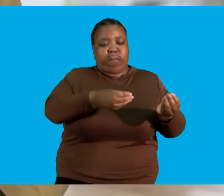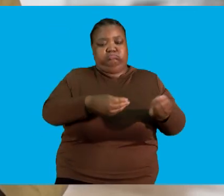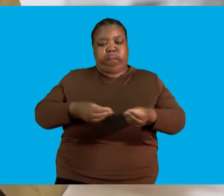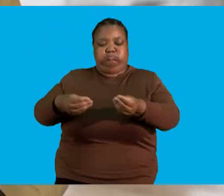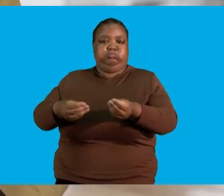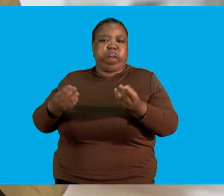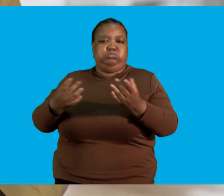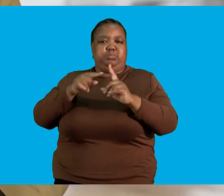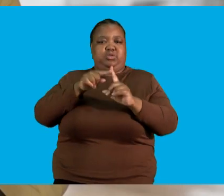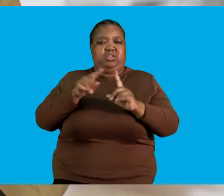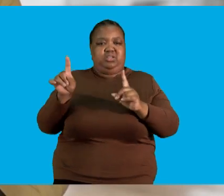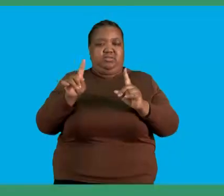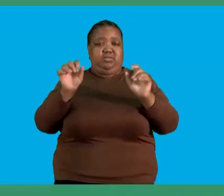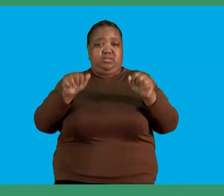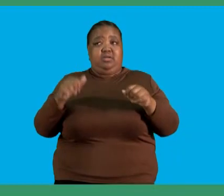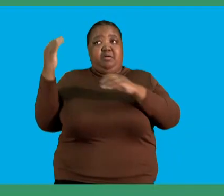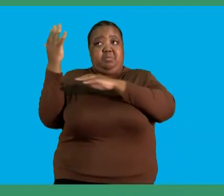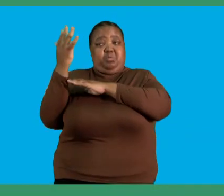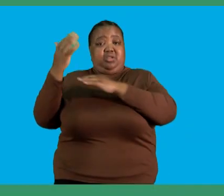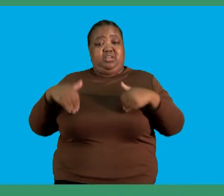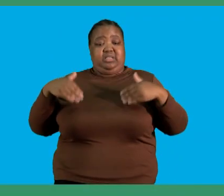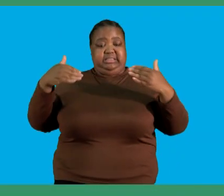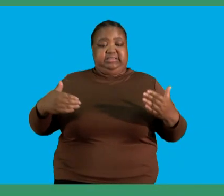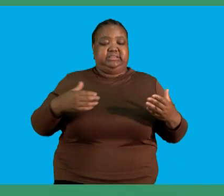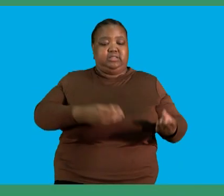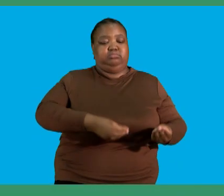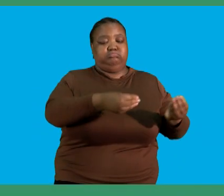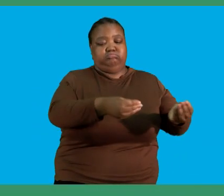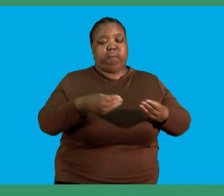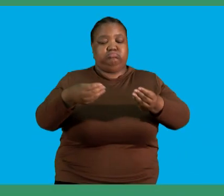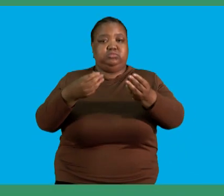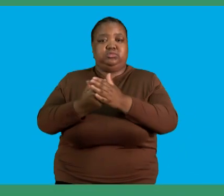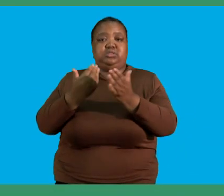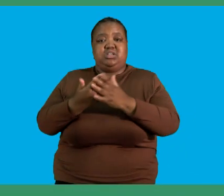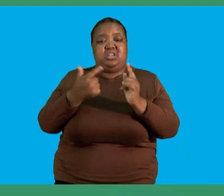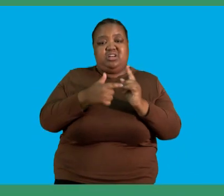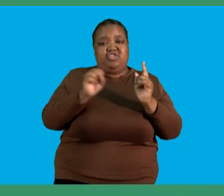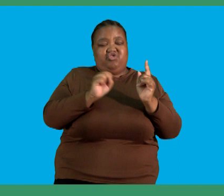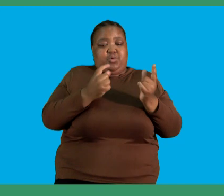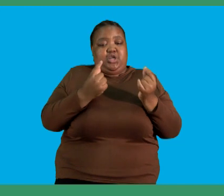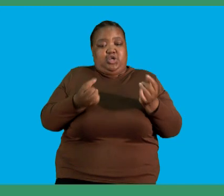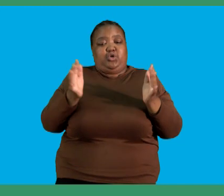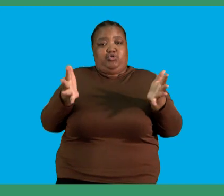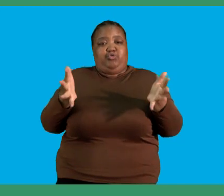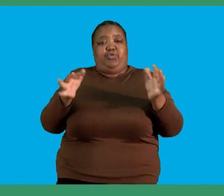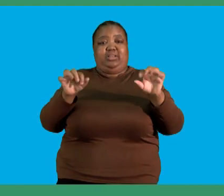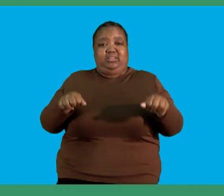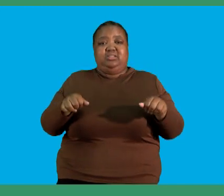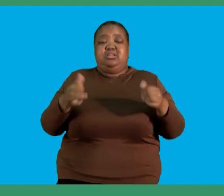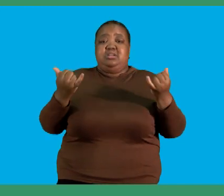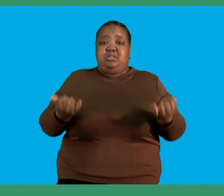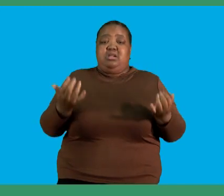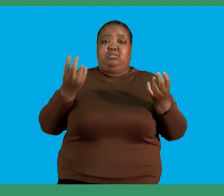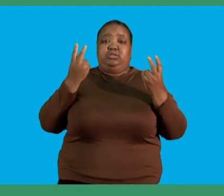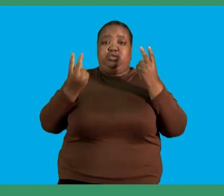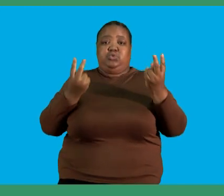handouts may be handed out at the start of the presentation, as Mr. Chabalala has done that. But this is repetition because